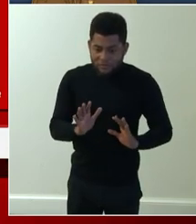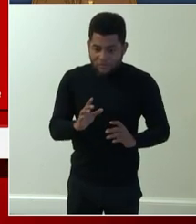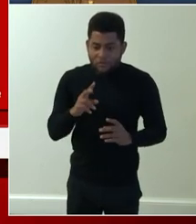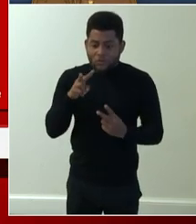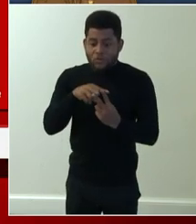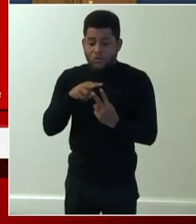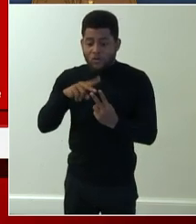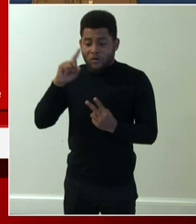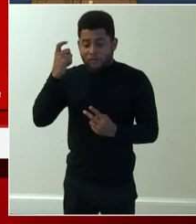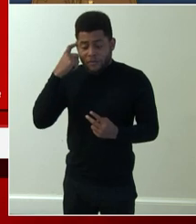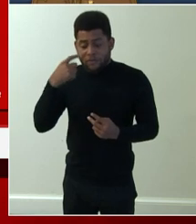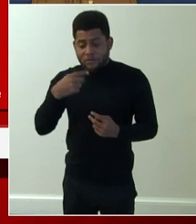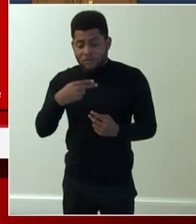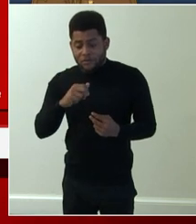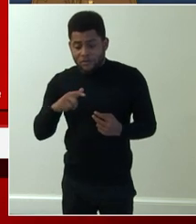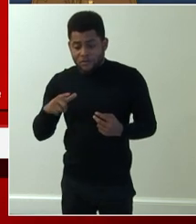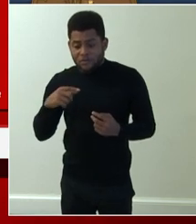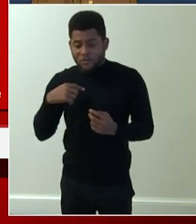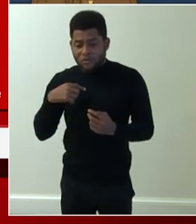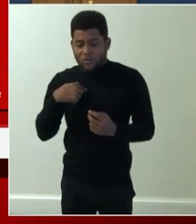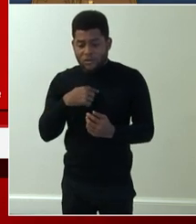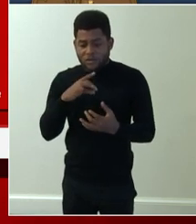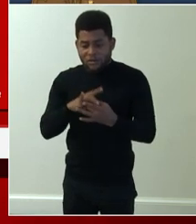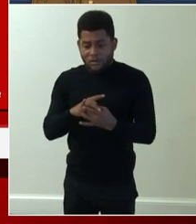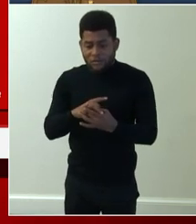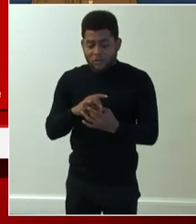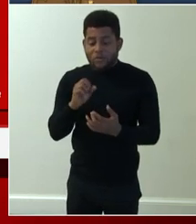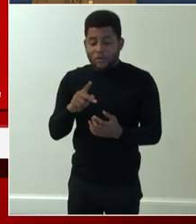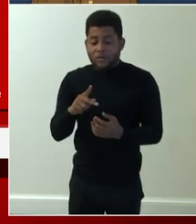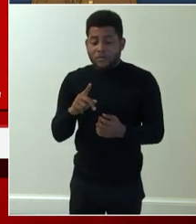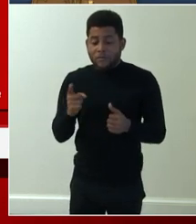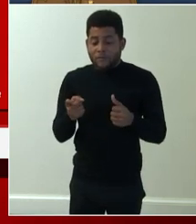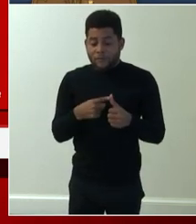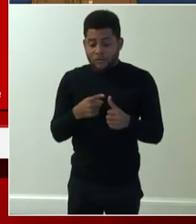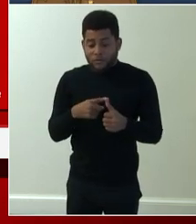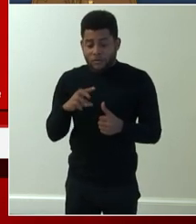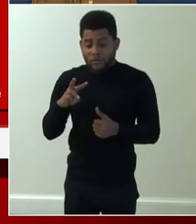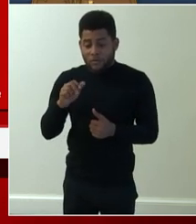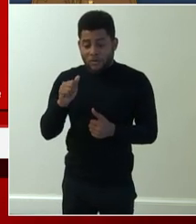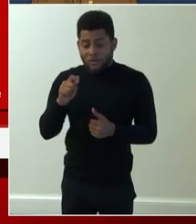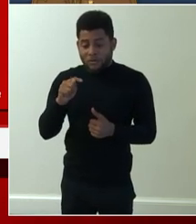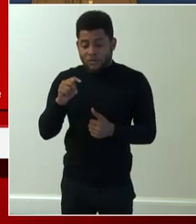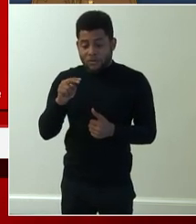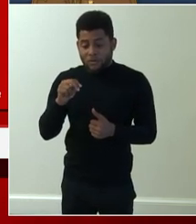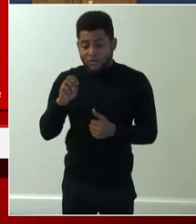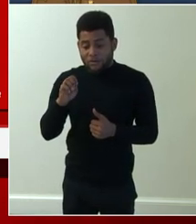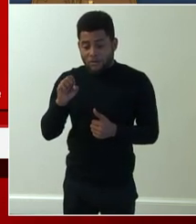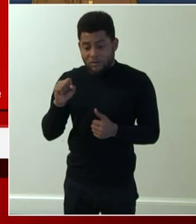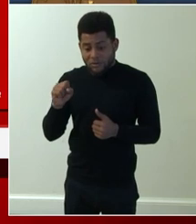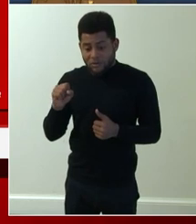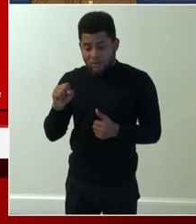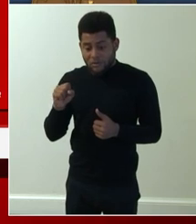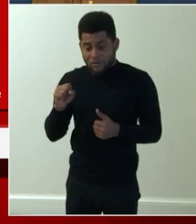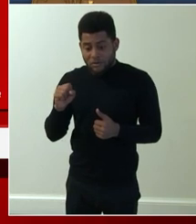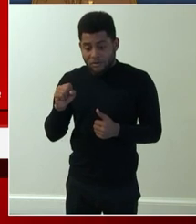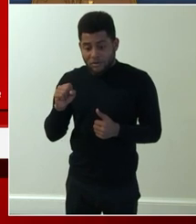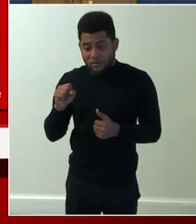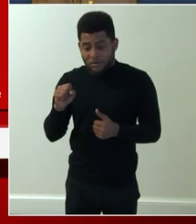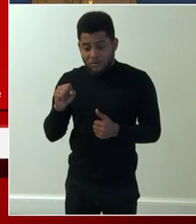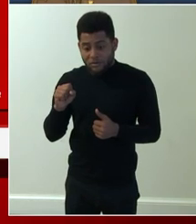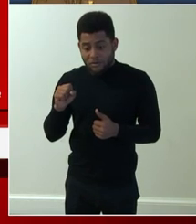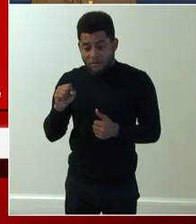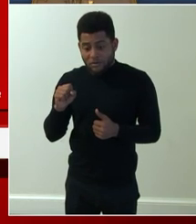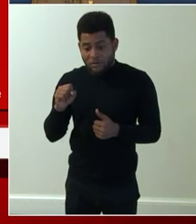the Hill Rag. Okay. First, Watkins recently had an incident where students in grade 3 were asked to reenact episodes from the